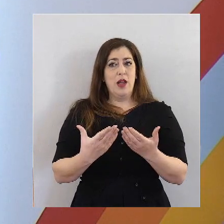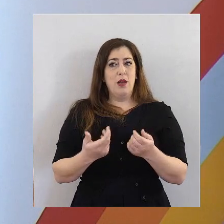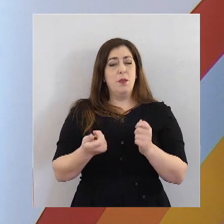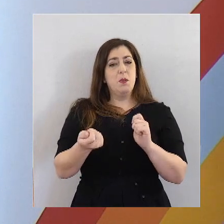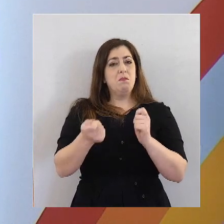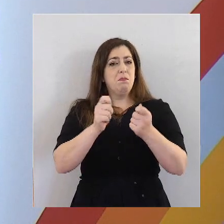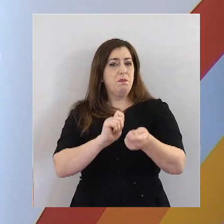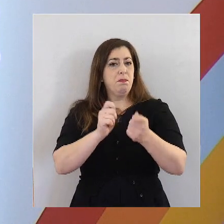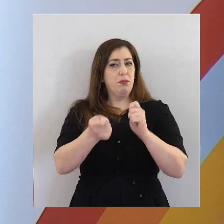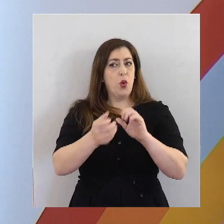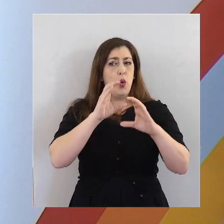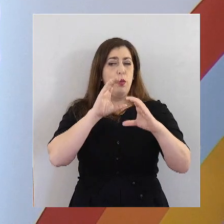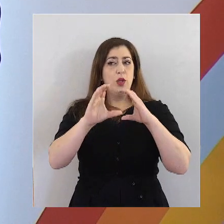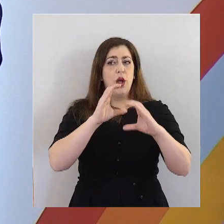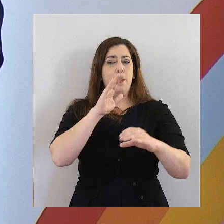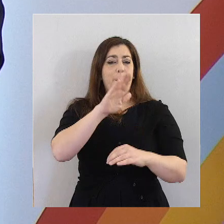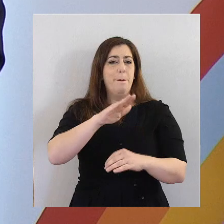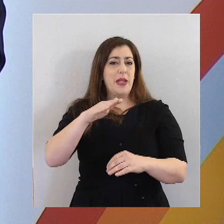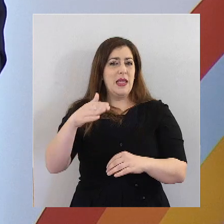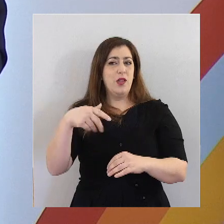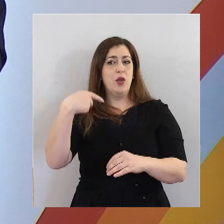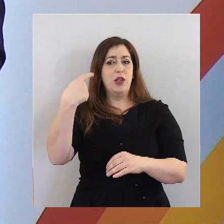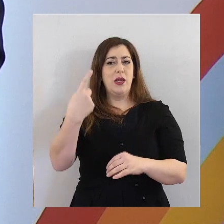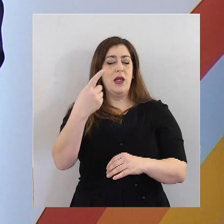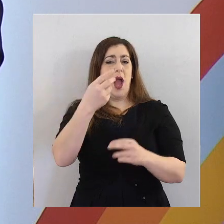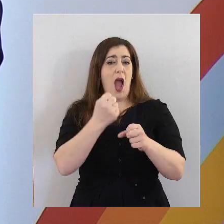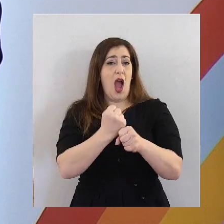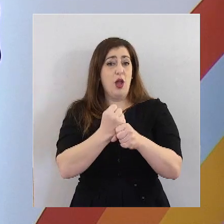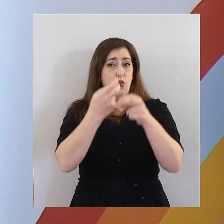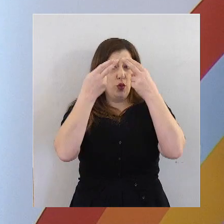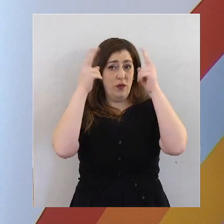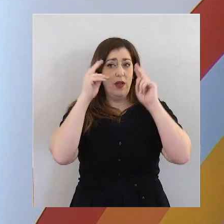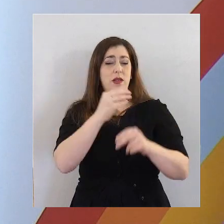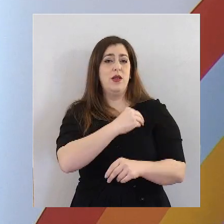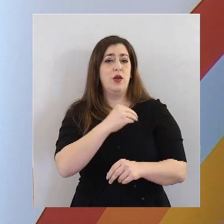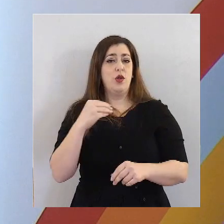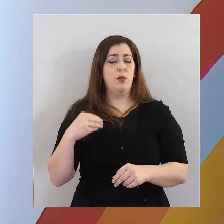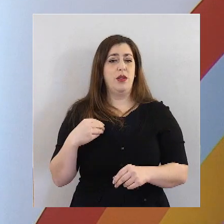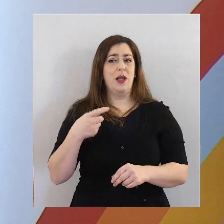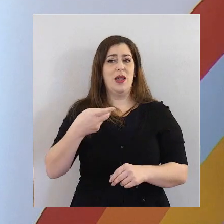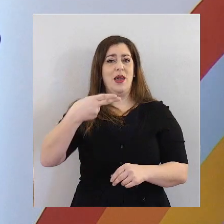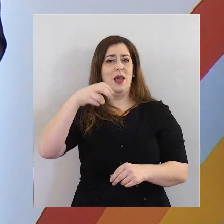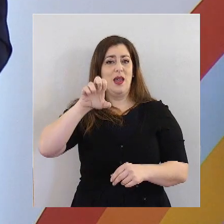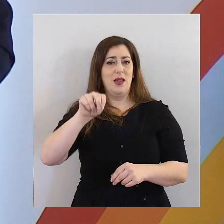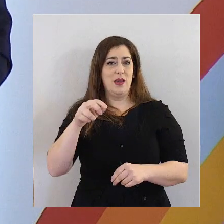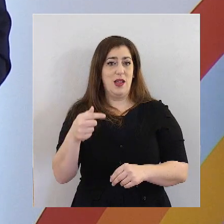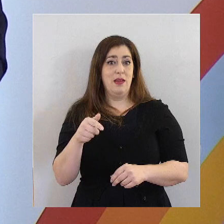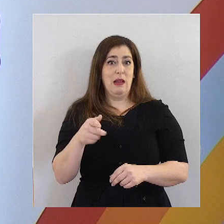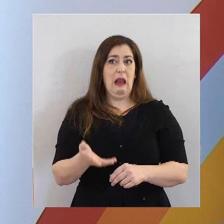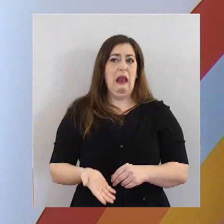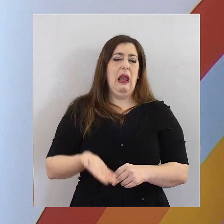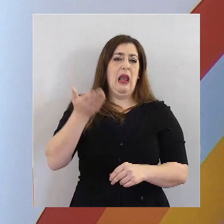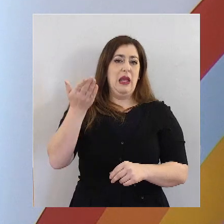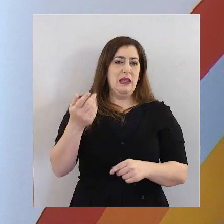Gender Wellbeing Clinic and the Ghent University Hospital experts. It proved to be one of the most challenging to